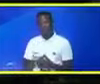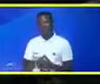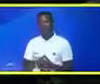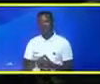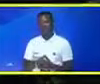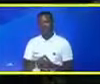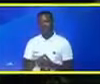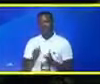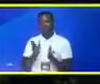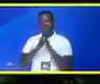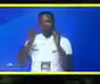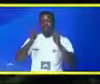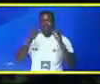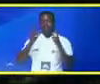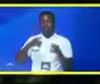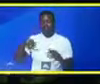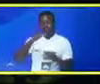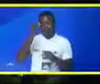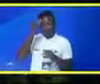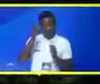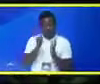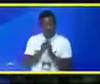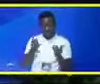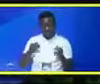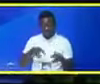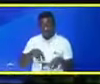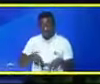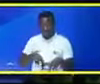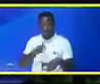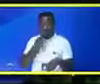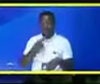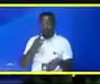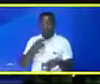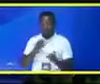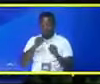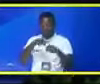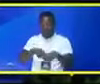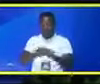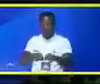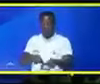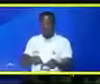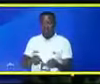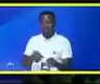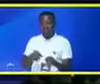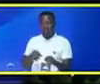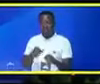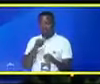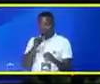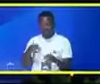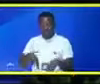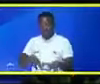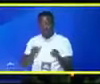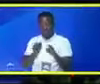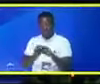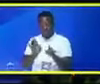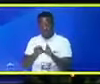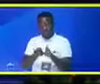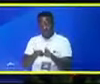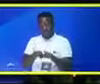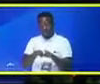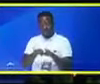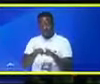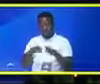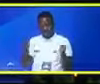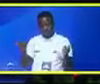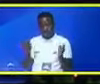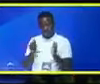Hallelujah. I hope you know that the Red Sea was not a river. It was a door. It was a door that under a